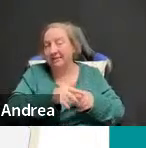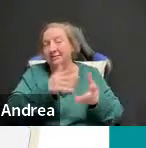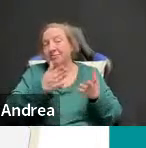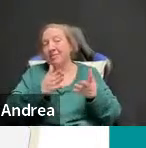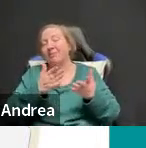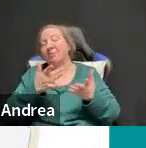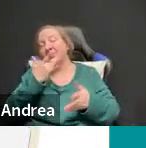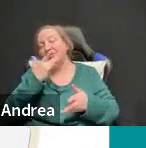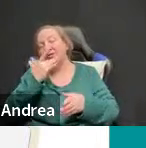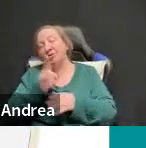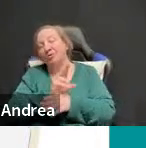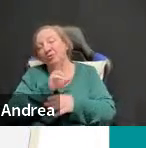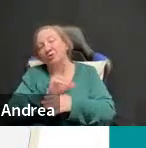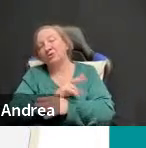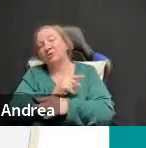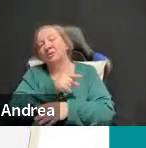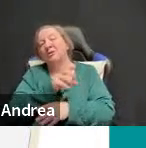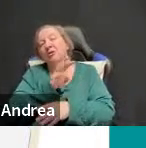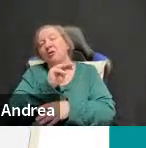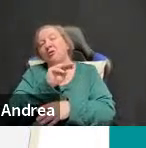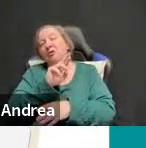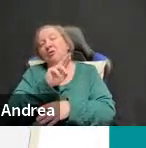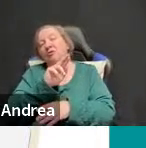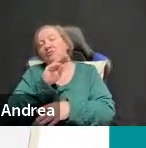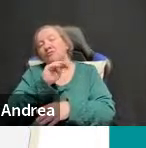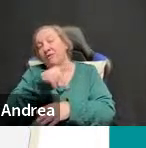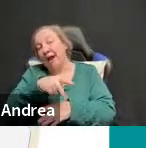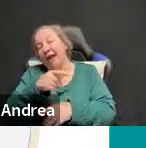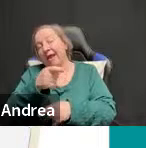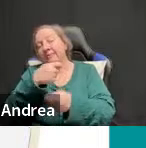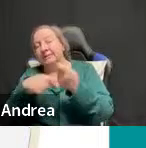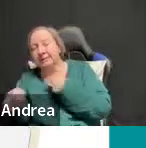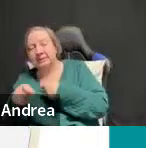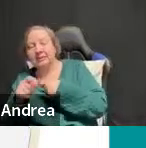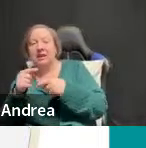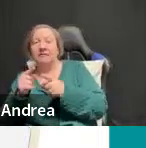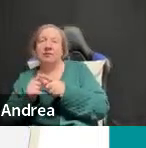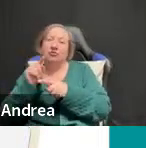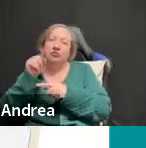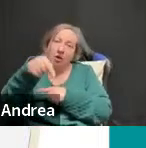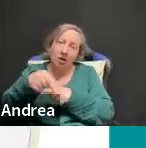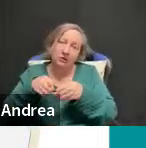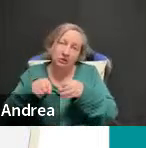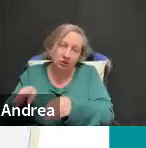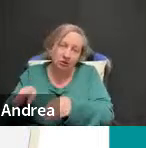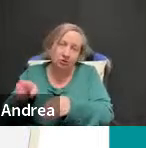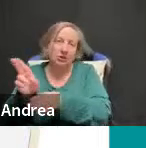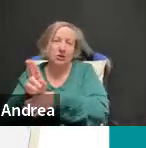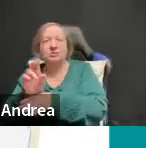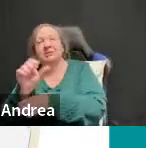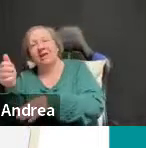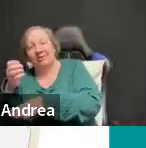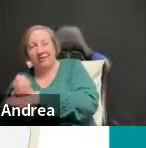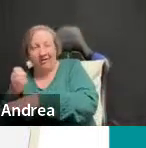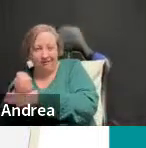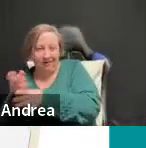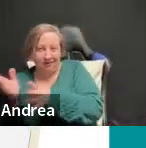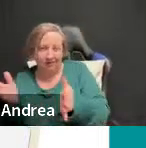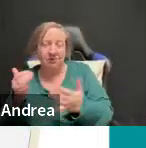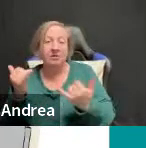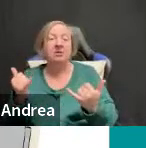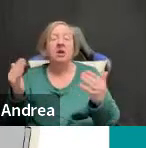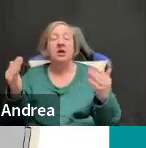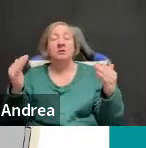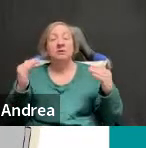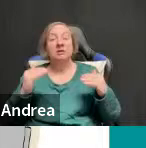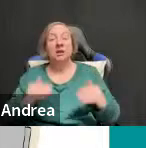street and use the other elevator. So that's really the differences we're looking at here. So now we can go to the next slide down